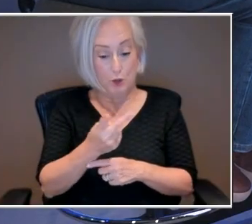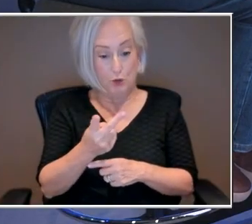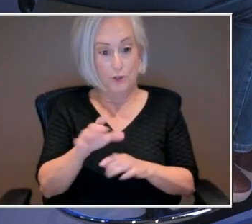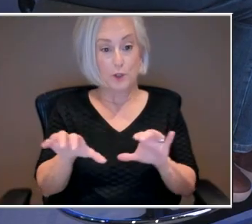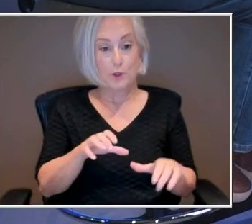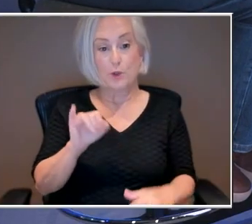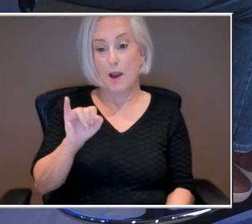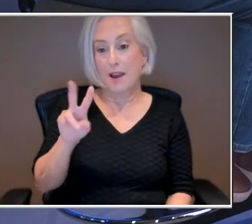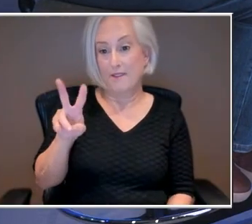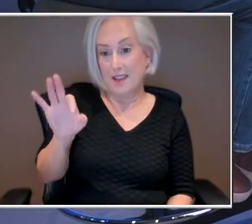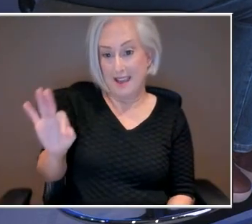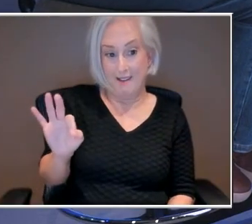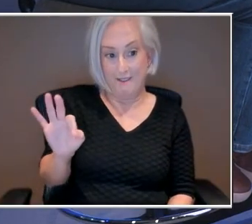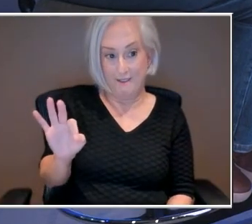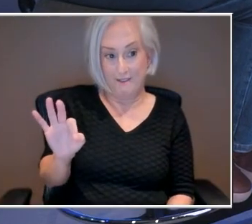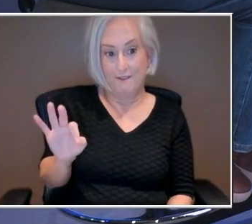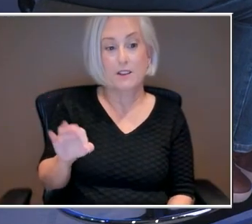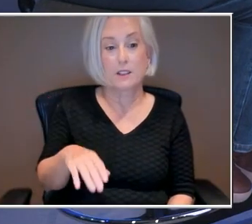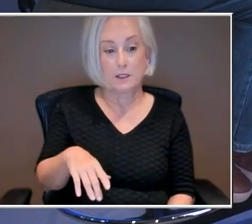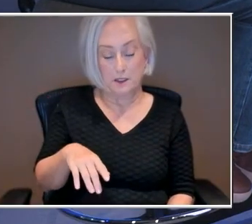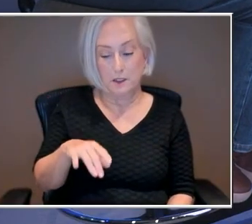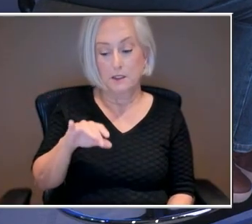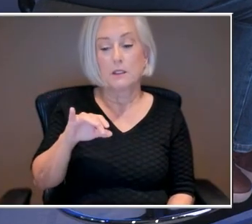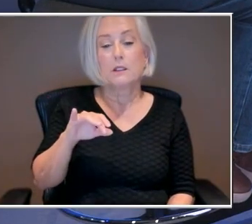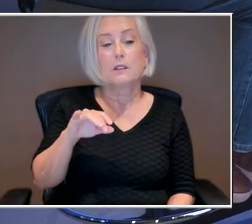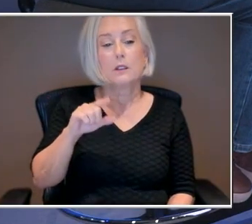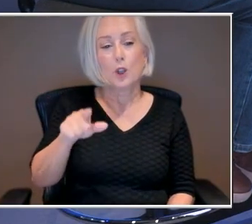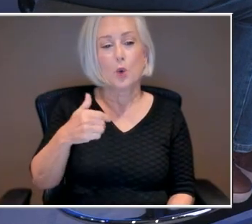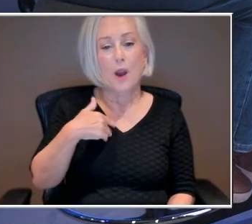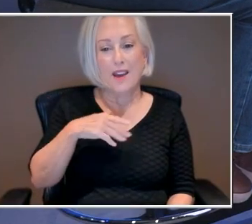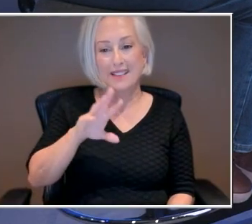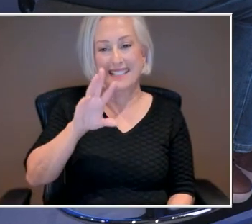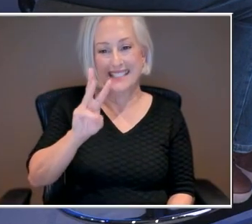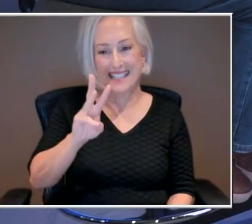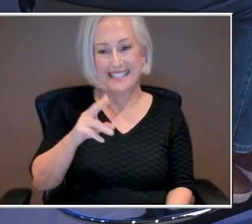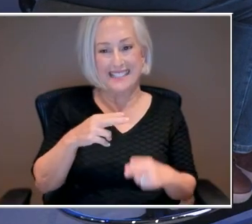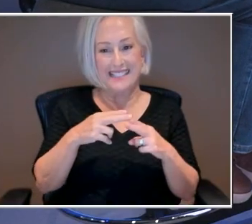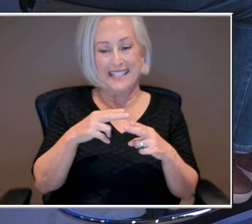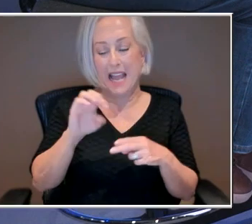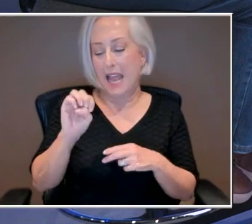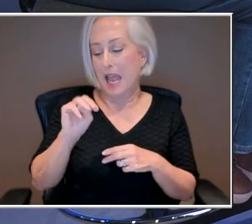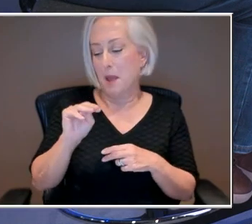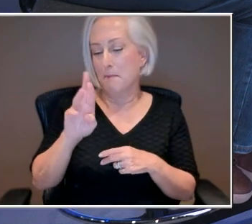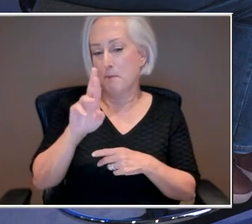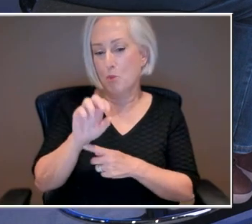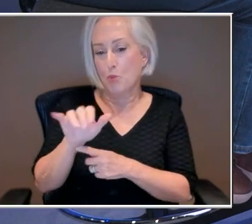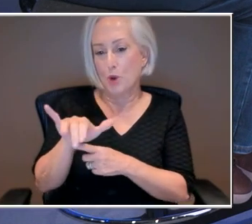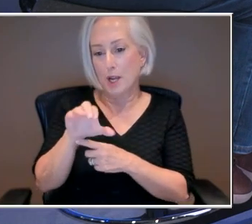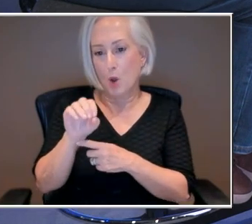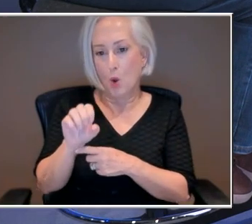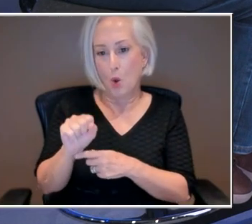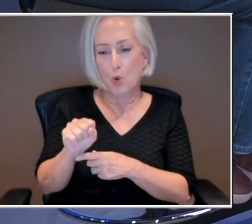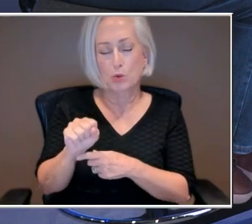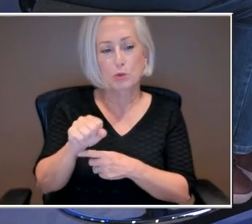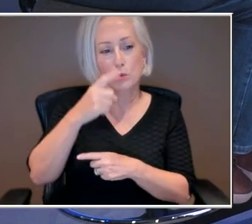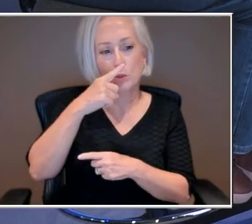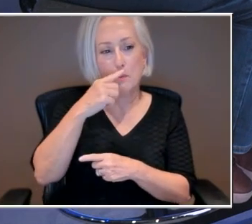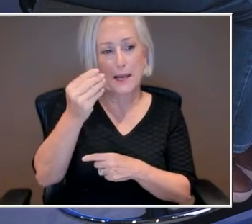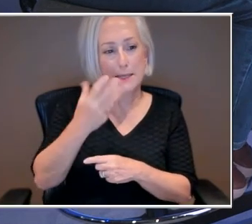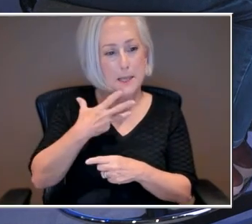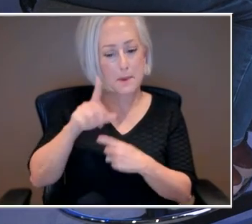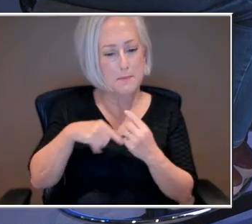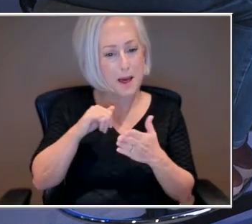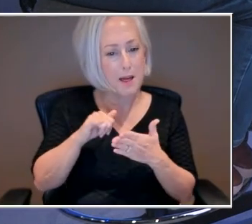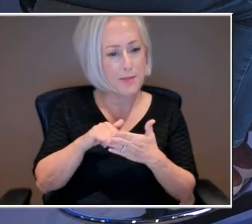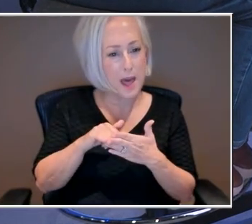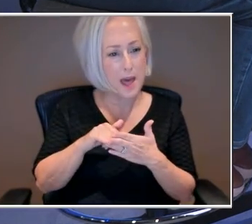because you mentioned you did it, Josie. You have 6 embryos. Tell us about those embryos. You told me some information about that. I think that's